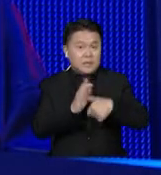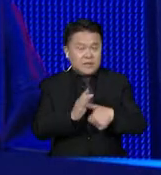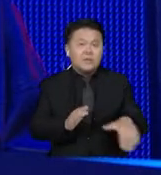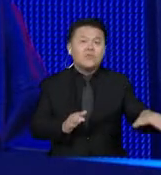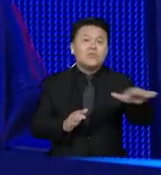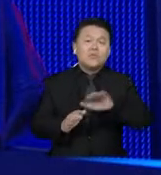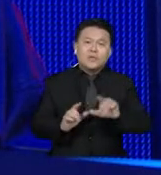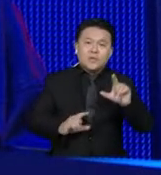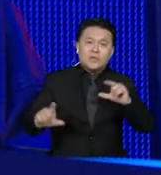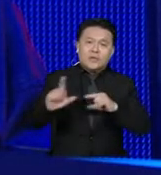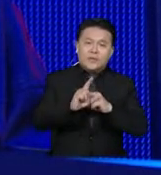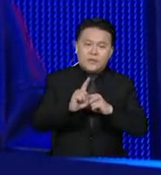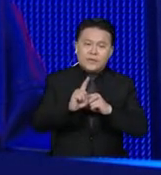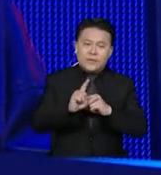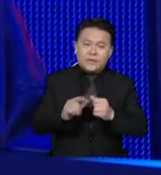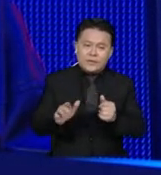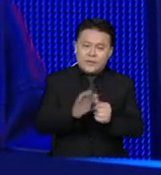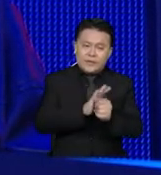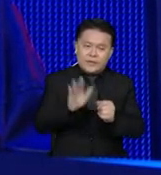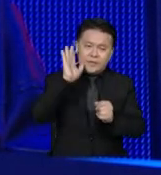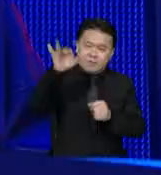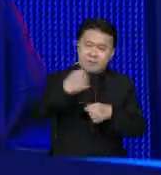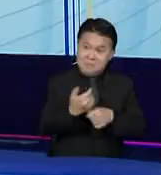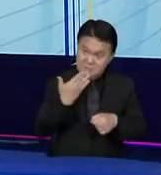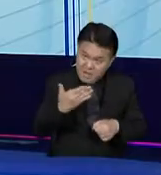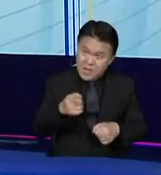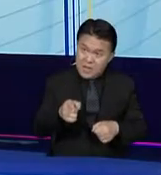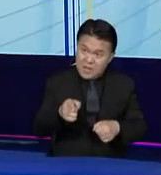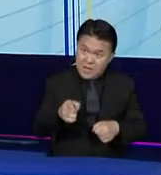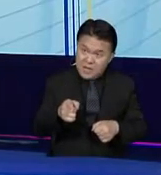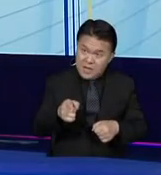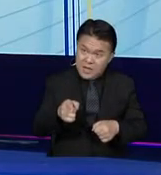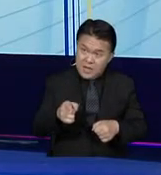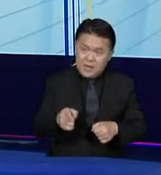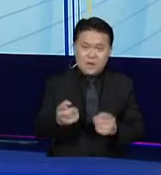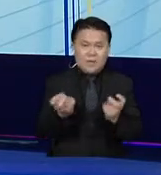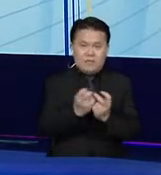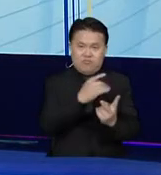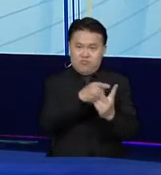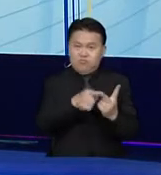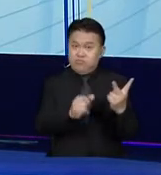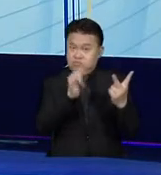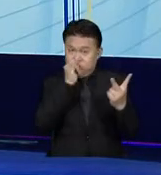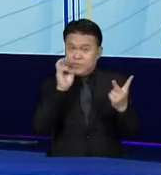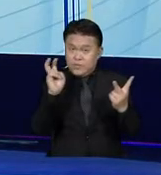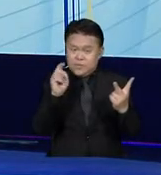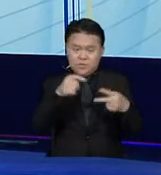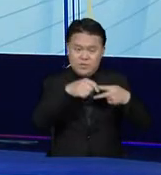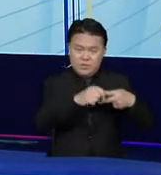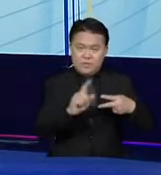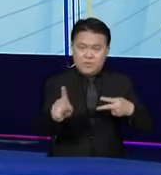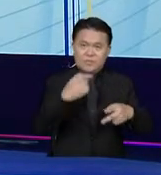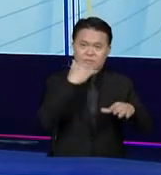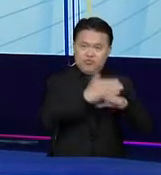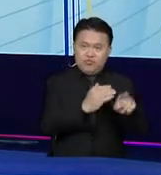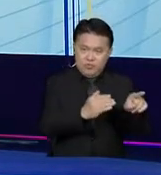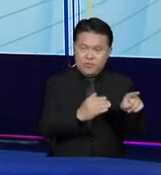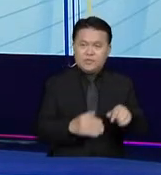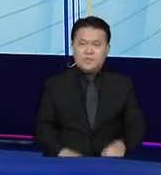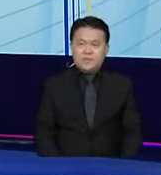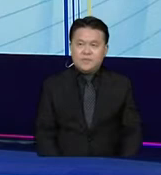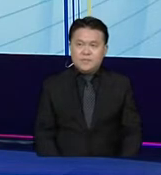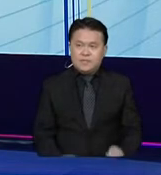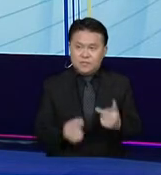friendlier future? I really see two major mechanisms. The first is democracy. And the second